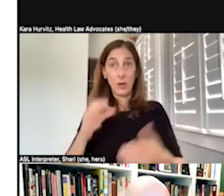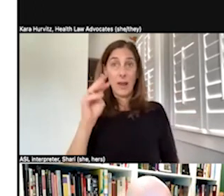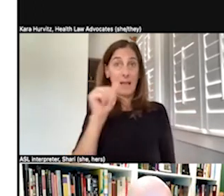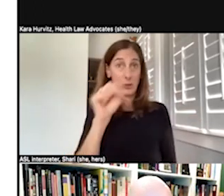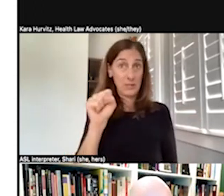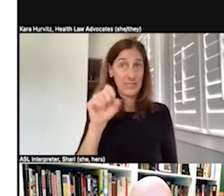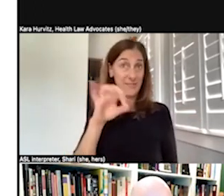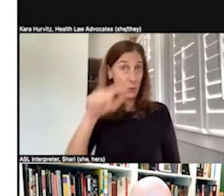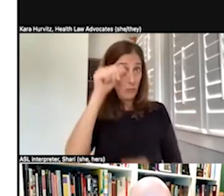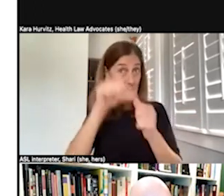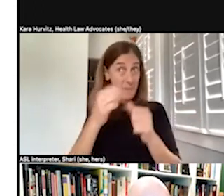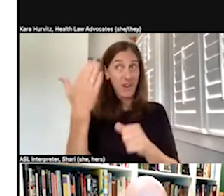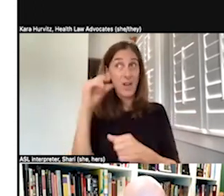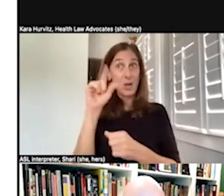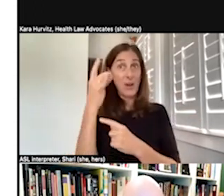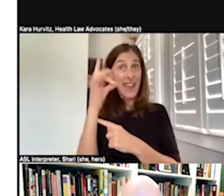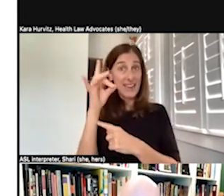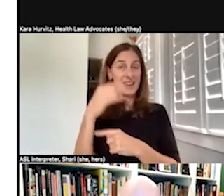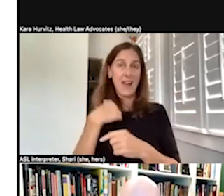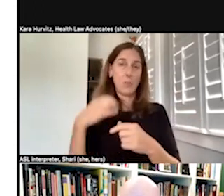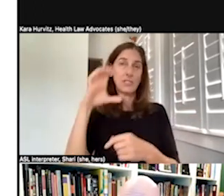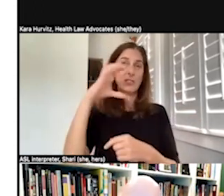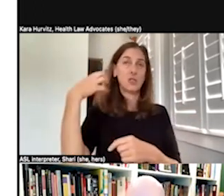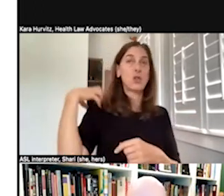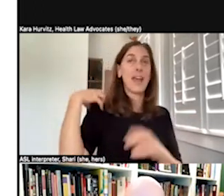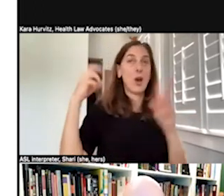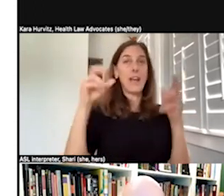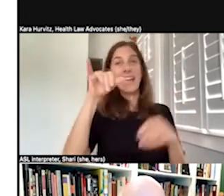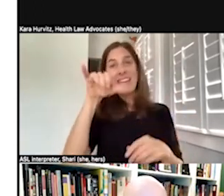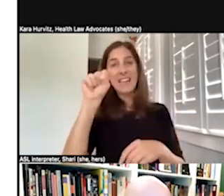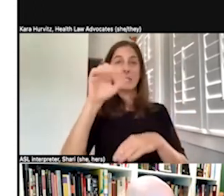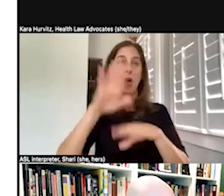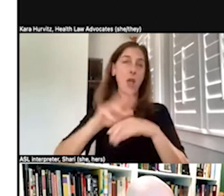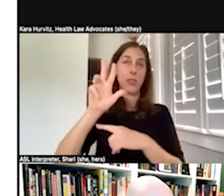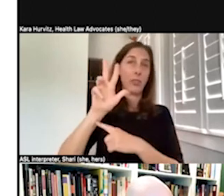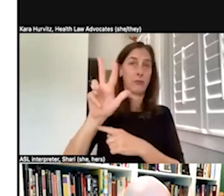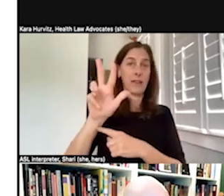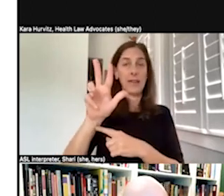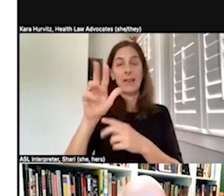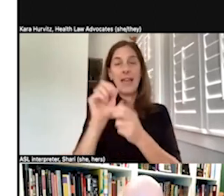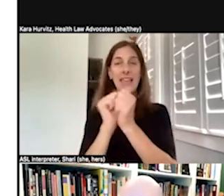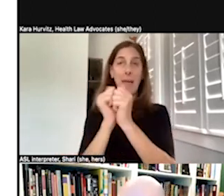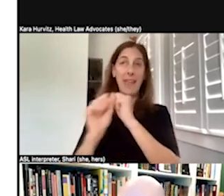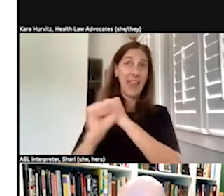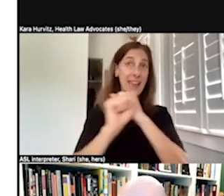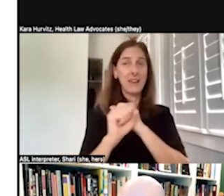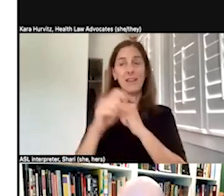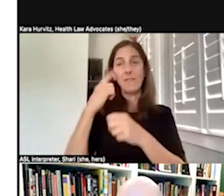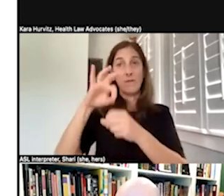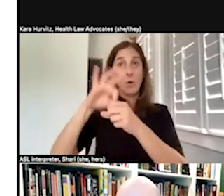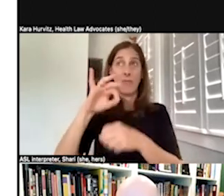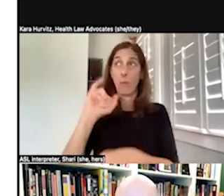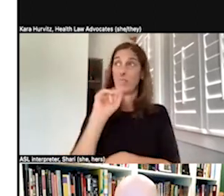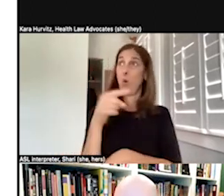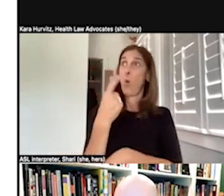was co-chair of the Yes on 3 campaign, which was the first and only statewide vote on transgender rights in the country. I'm very glad it's the